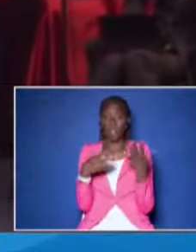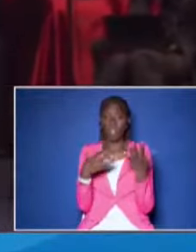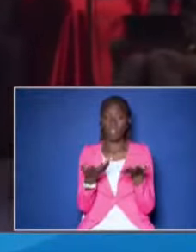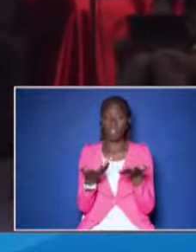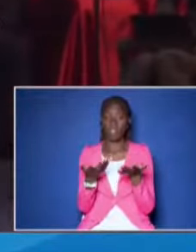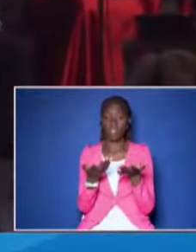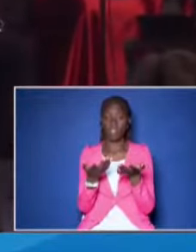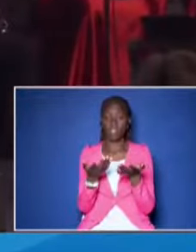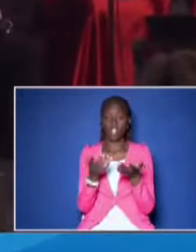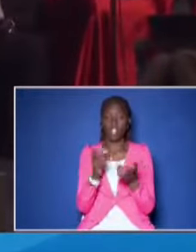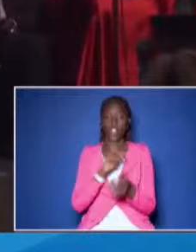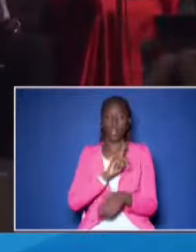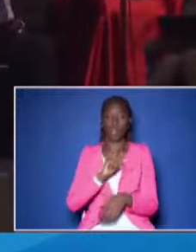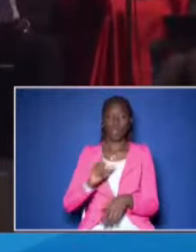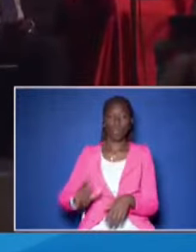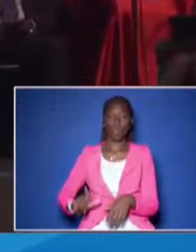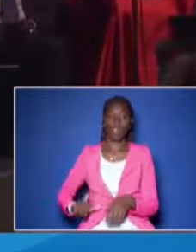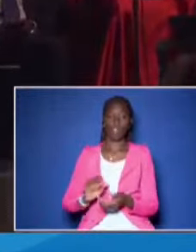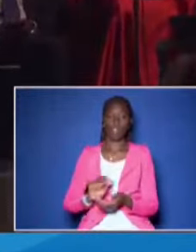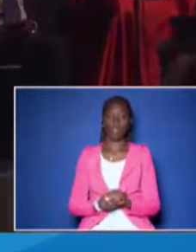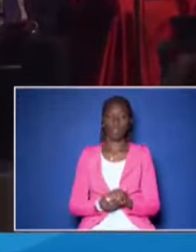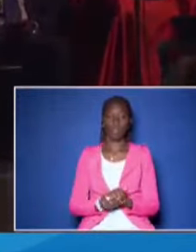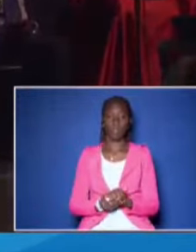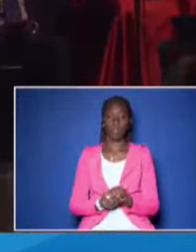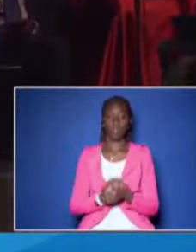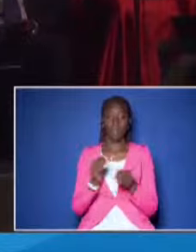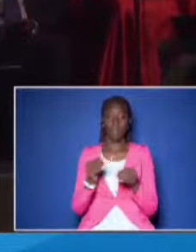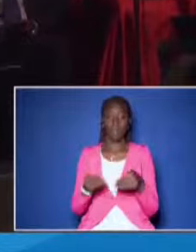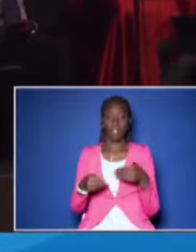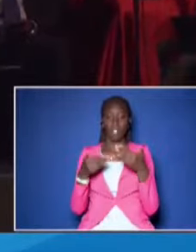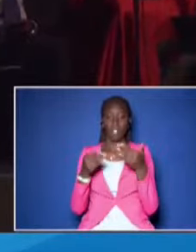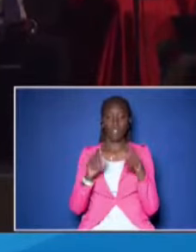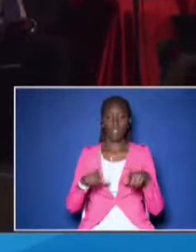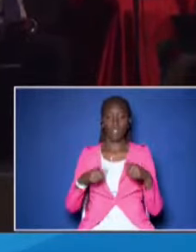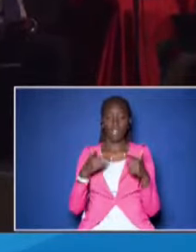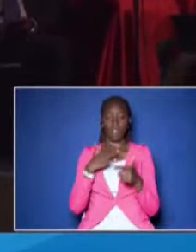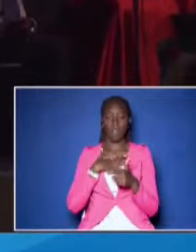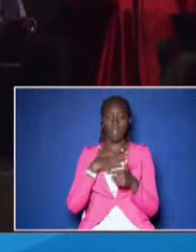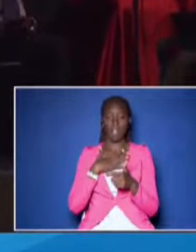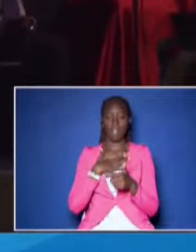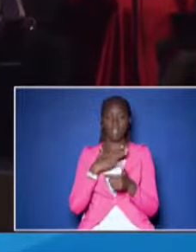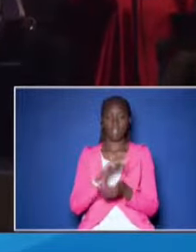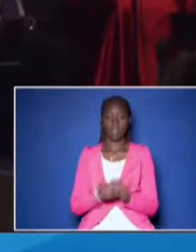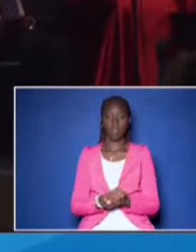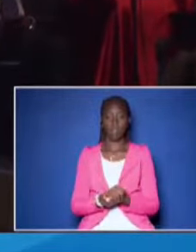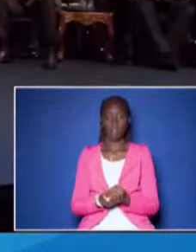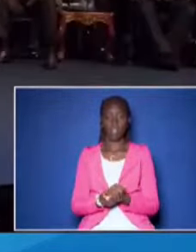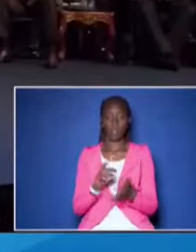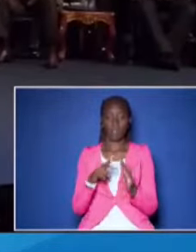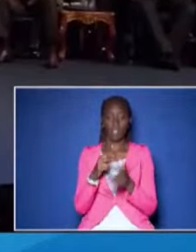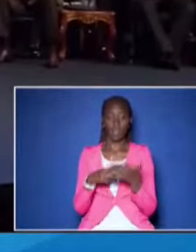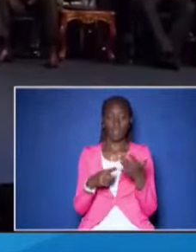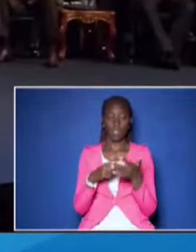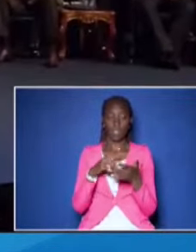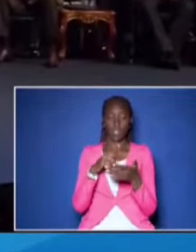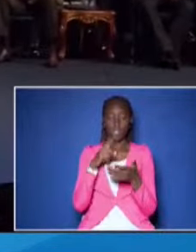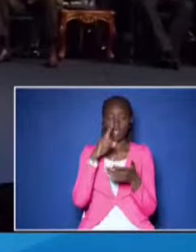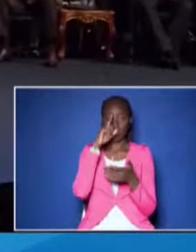say Lord I give you my life that's believing